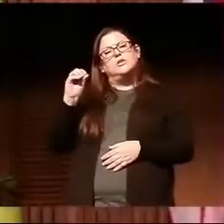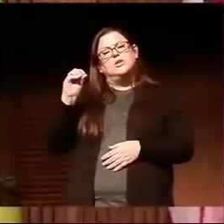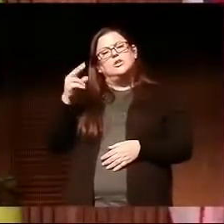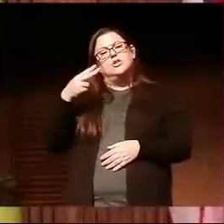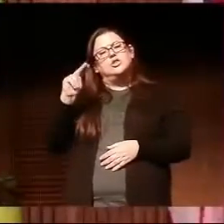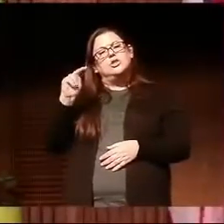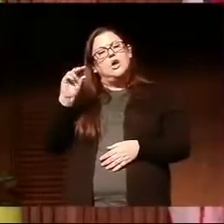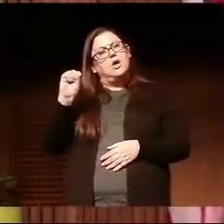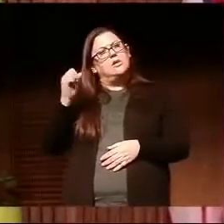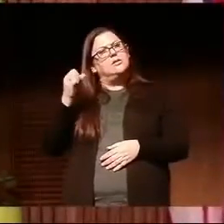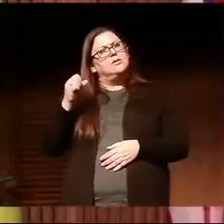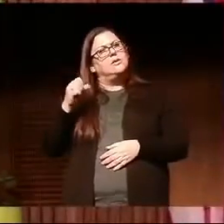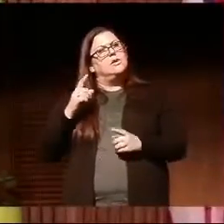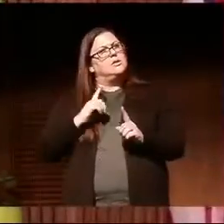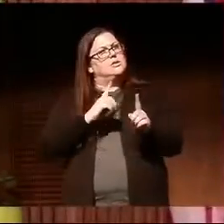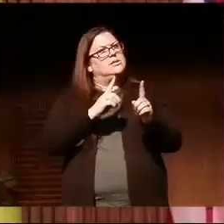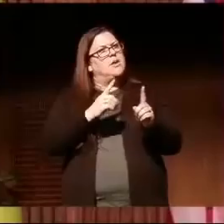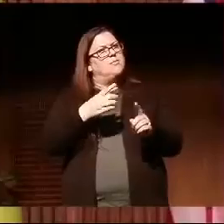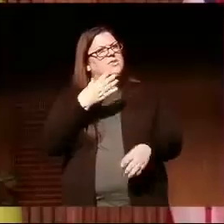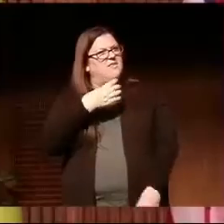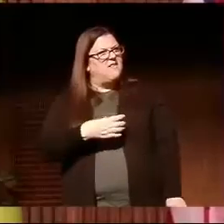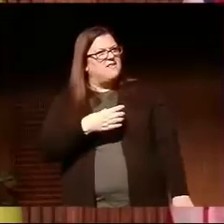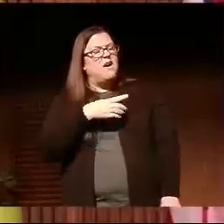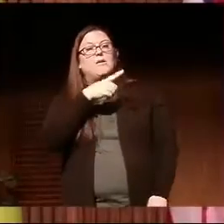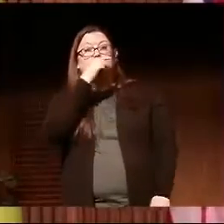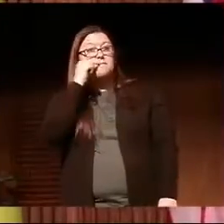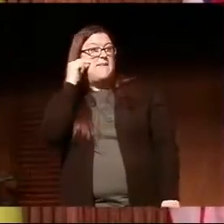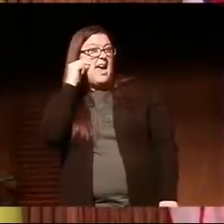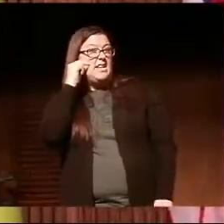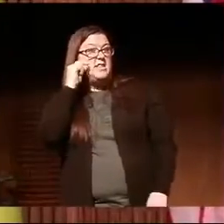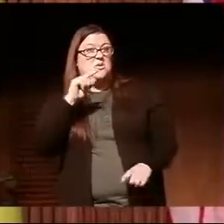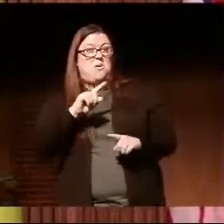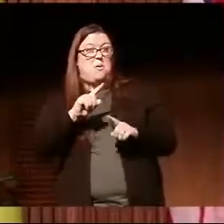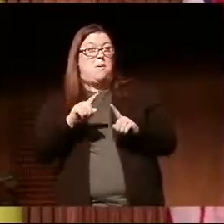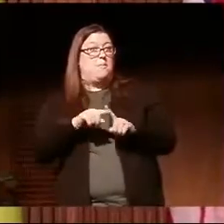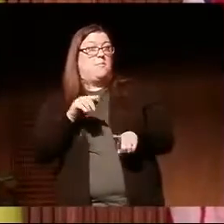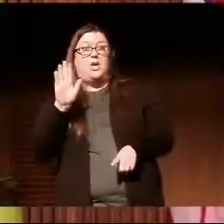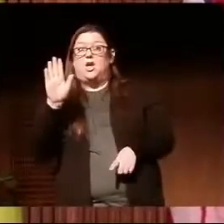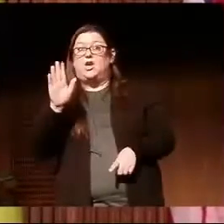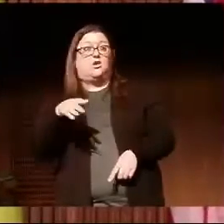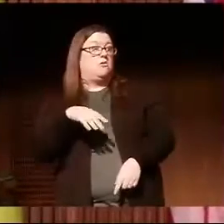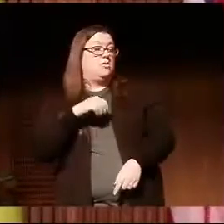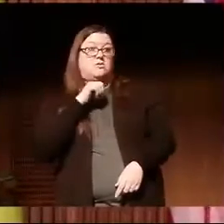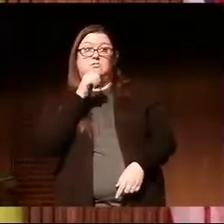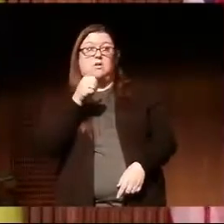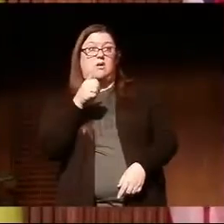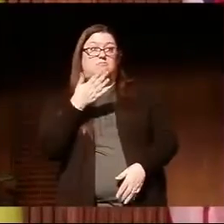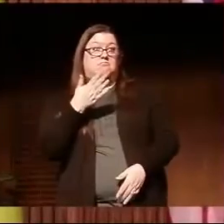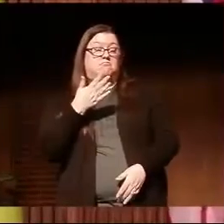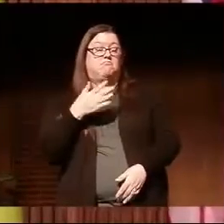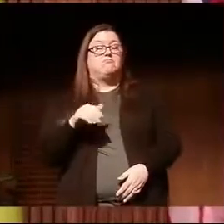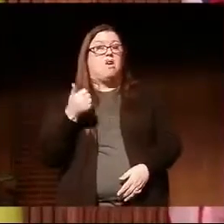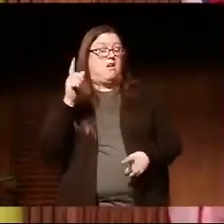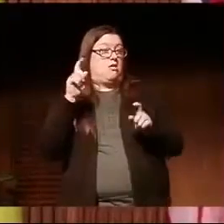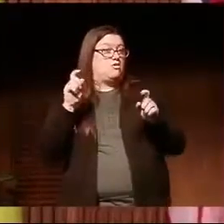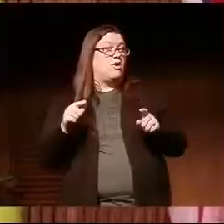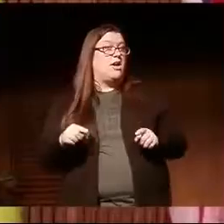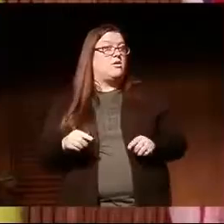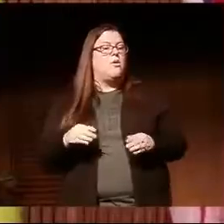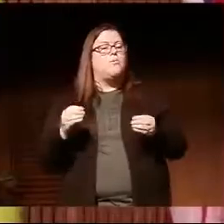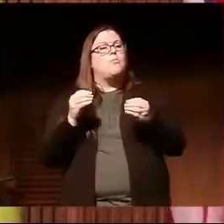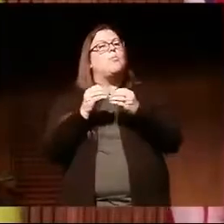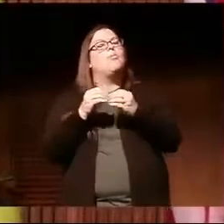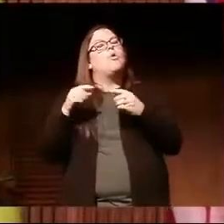of the Pharisees fast, but your disciples don't?" Another trial. More opposition. By the end of chapter